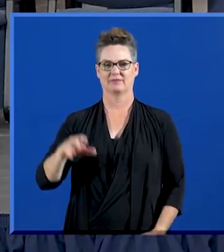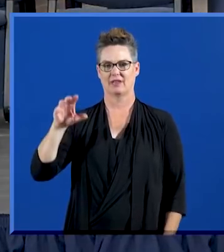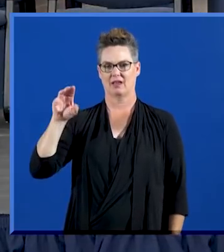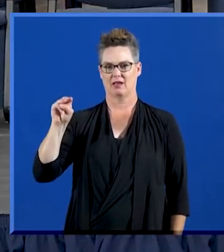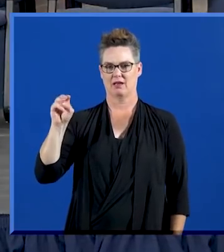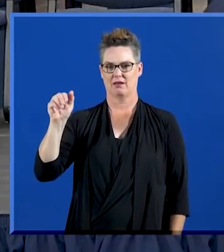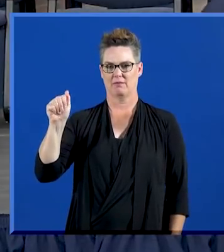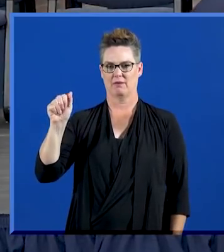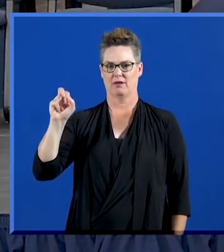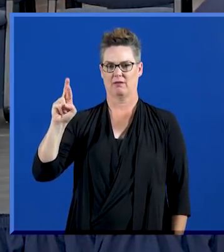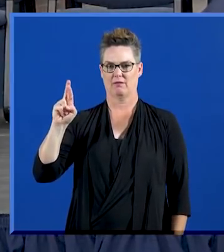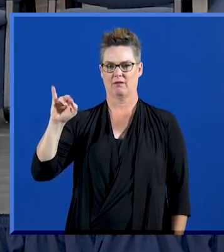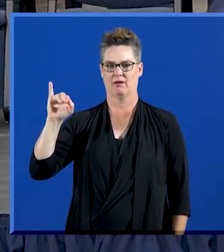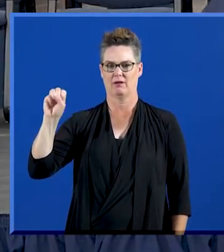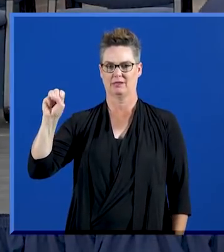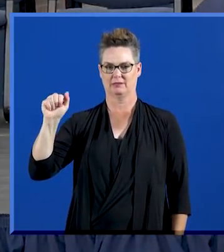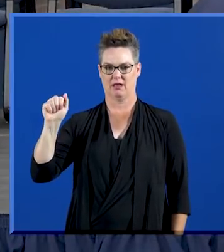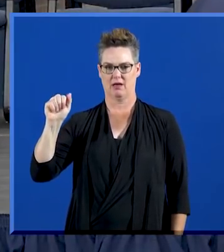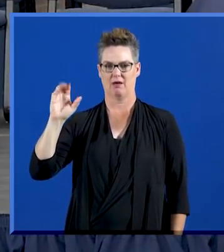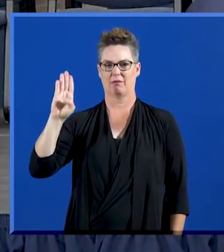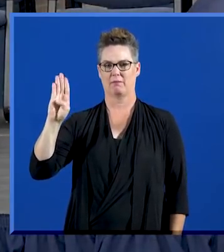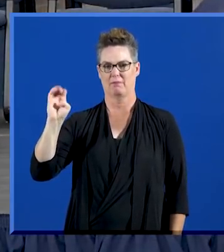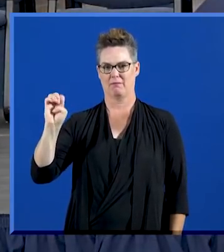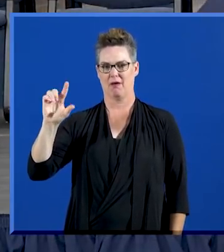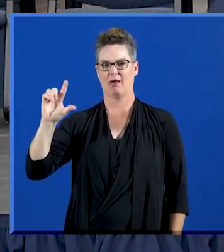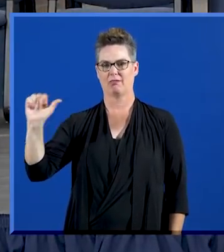Marissa Bella.